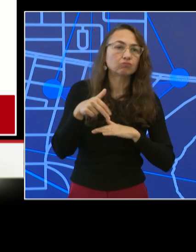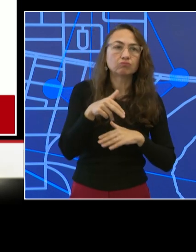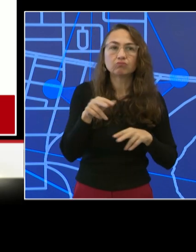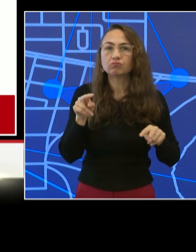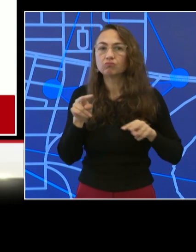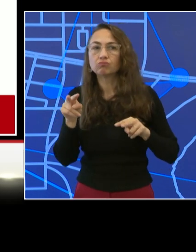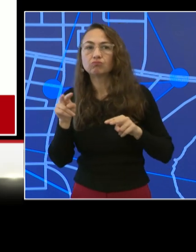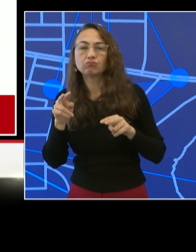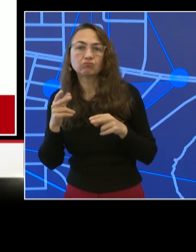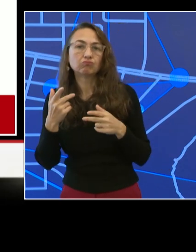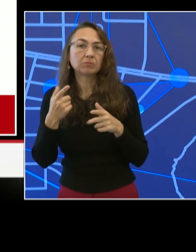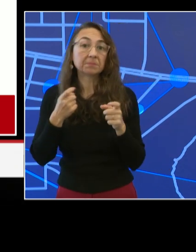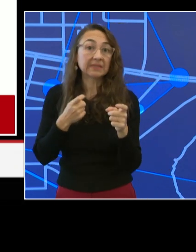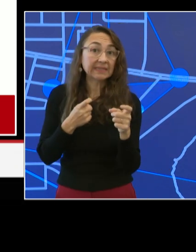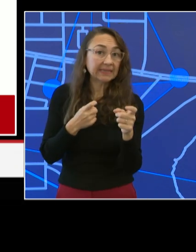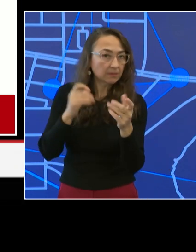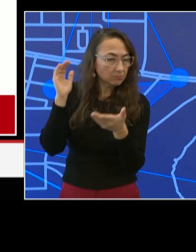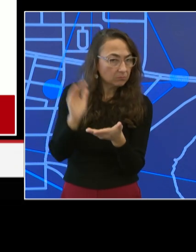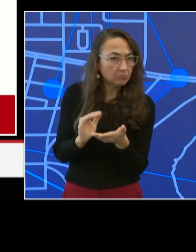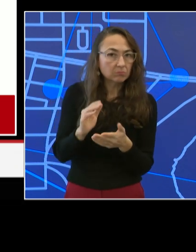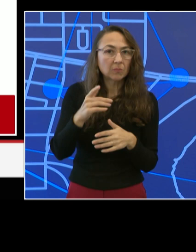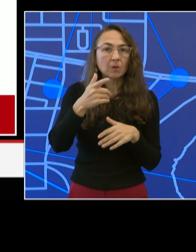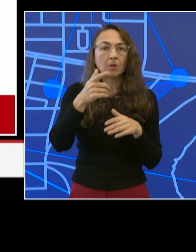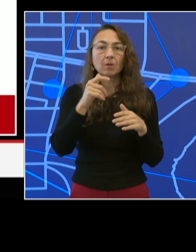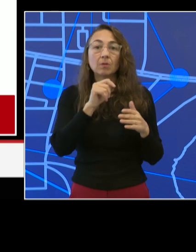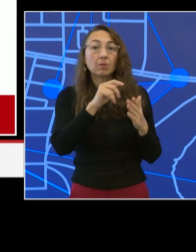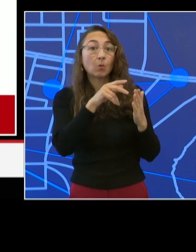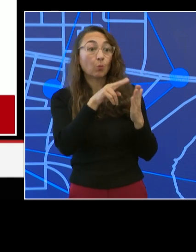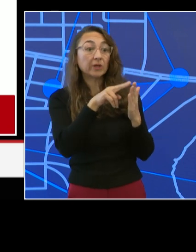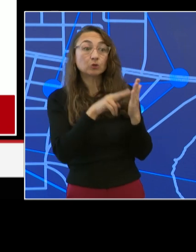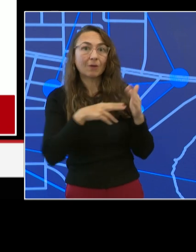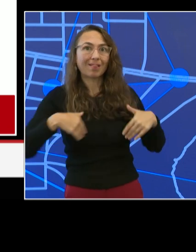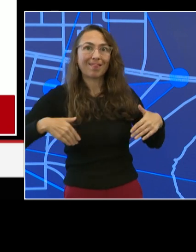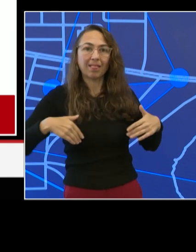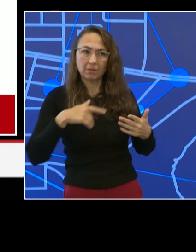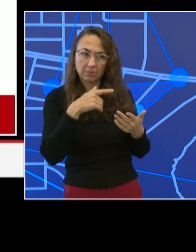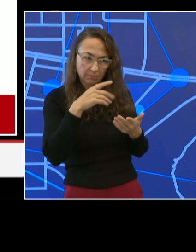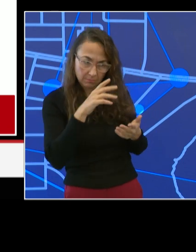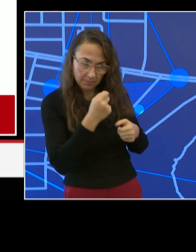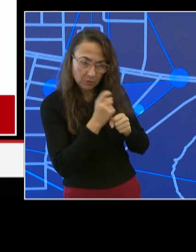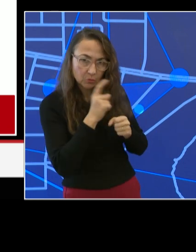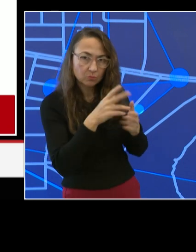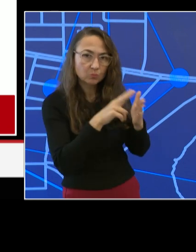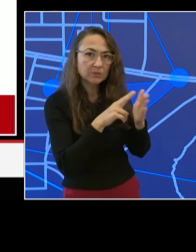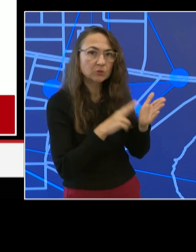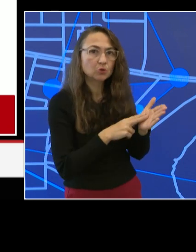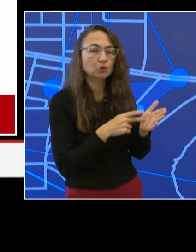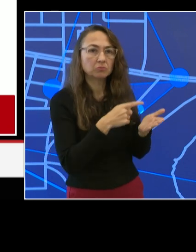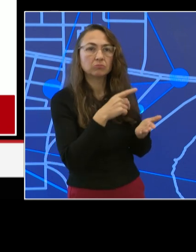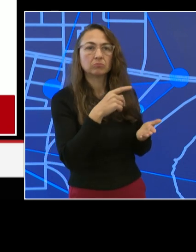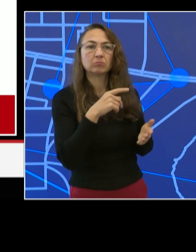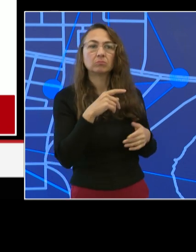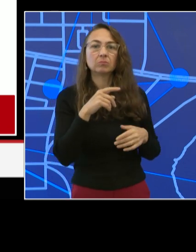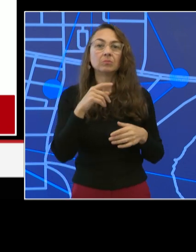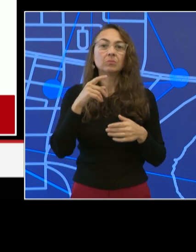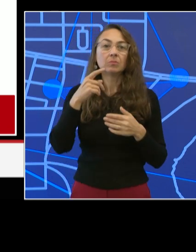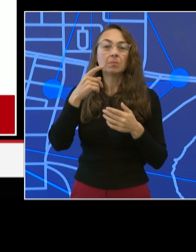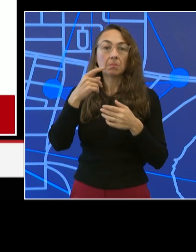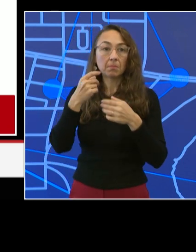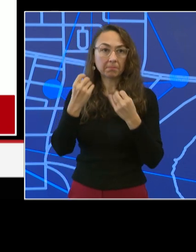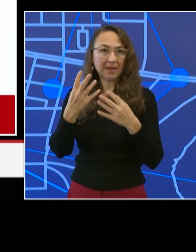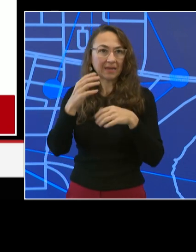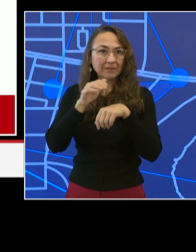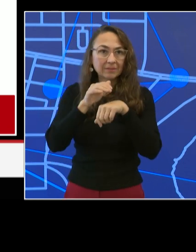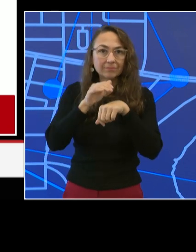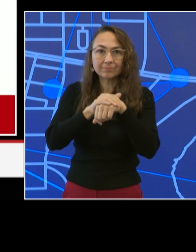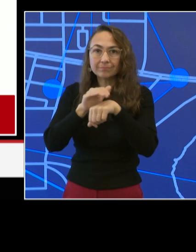driving, unregistered vehicles. We've issued over 1,600 notice of infractions through Atlas enforcement over the last year. I want to speak for a moment